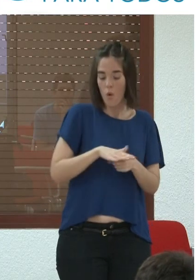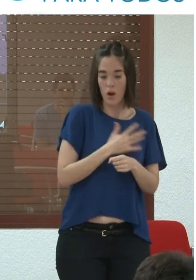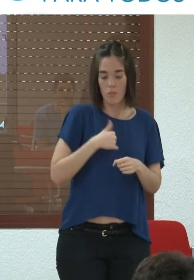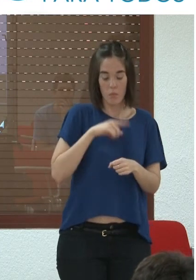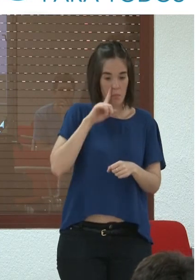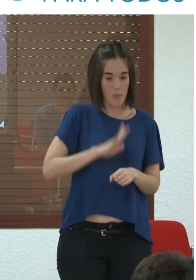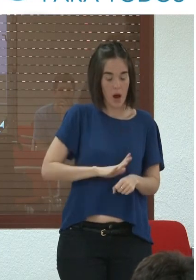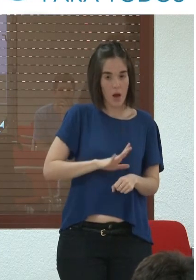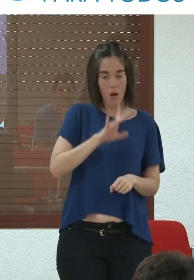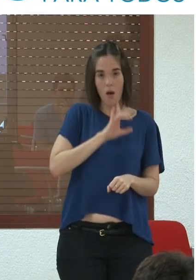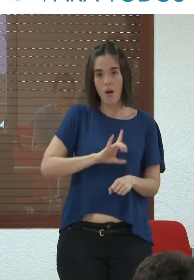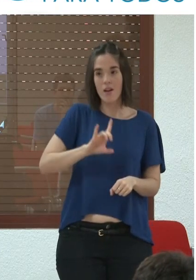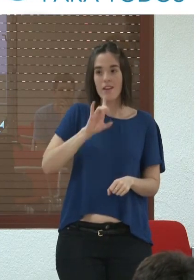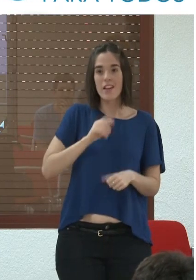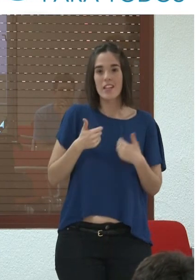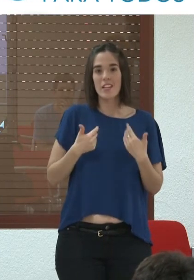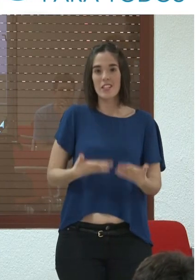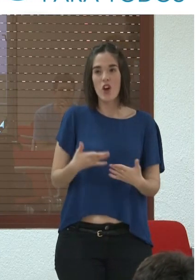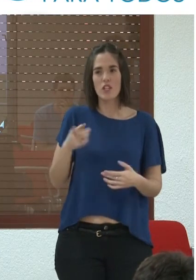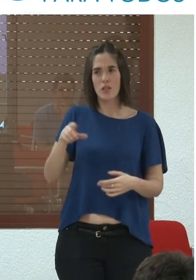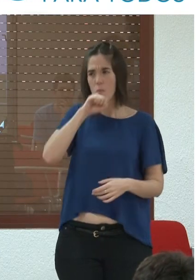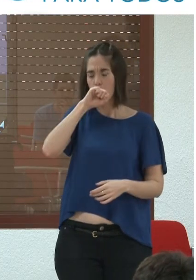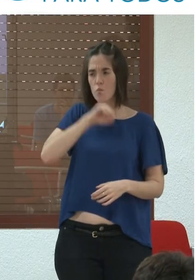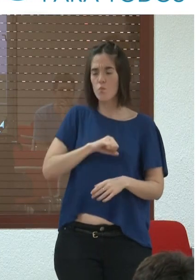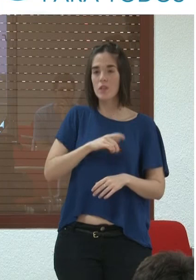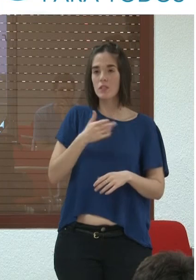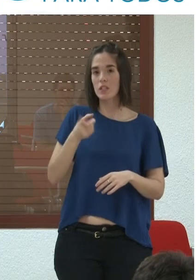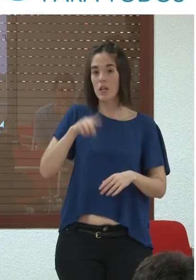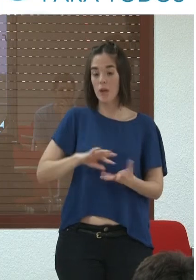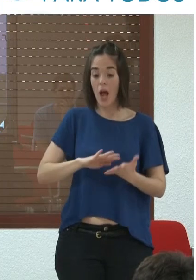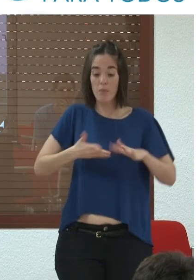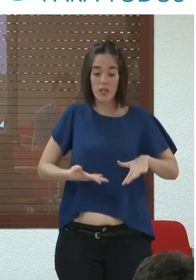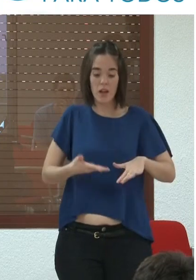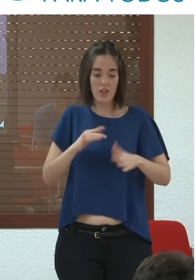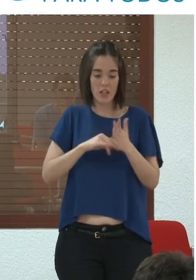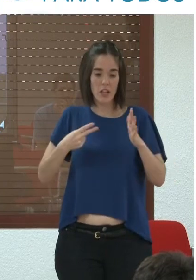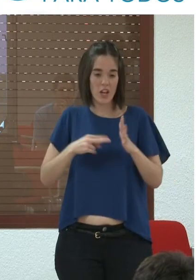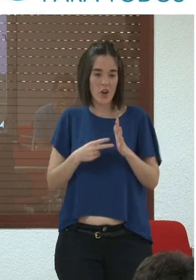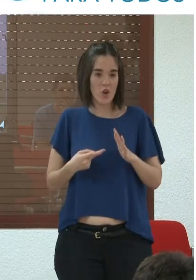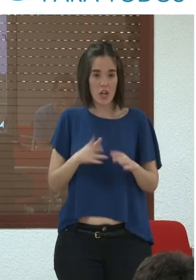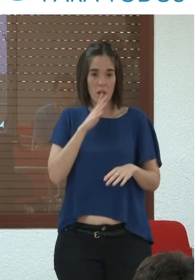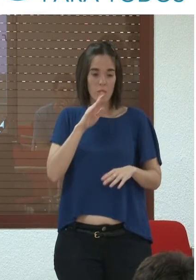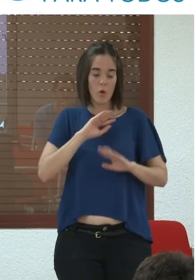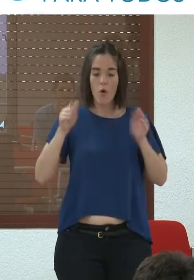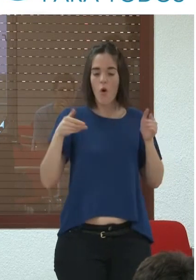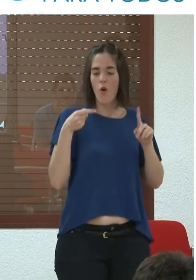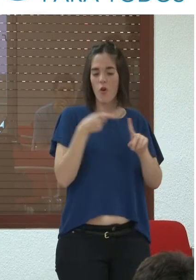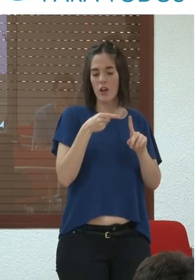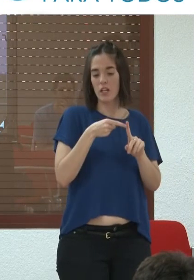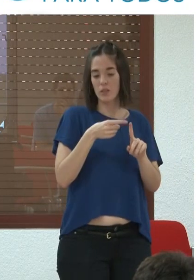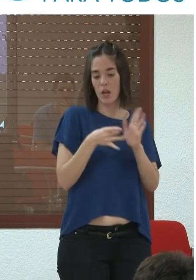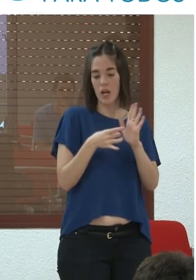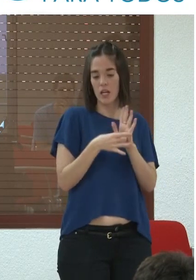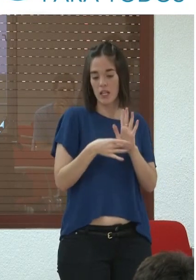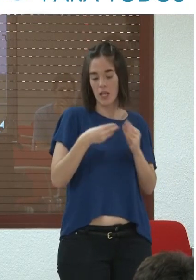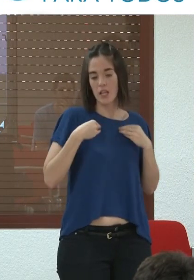here. Your presentations have been brilliant, and I hope that we can use technology to improve the quality